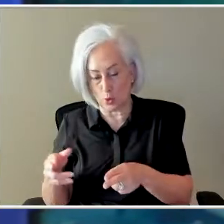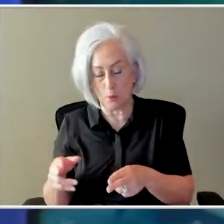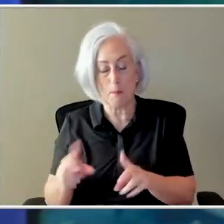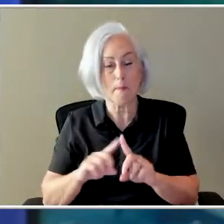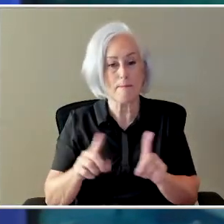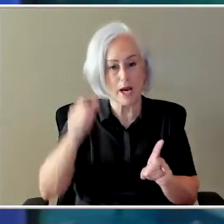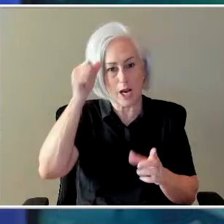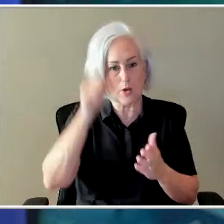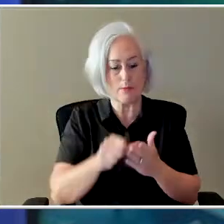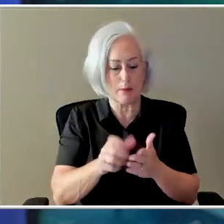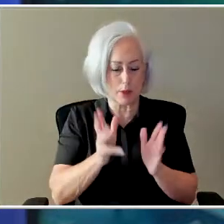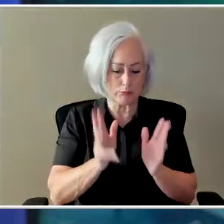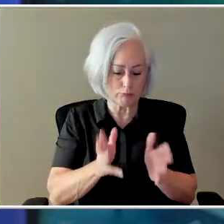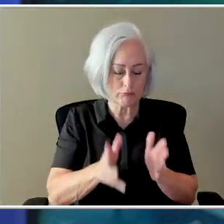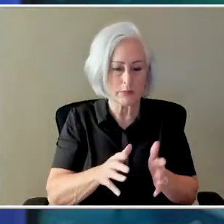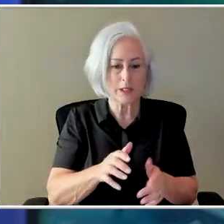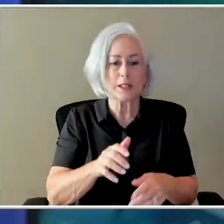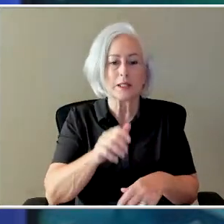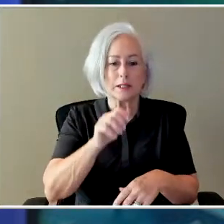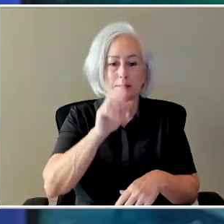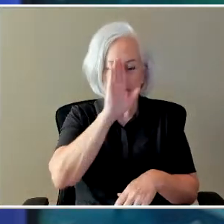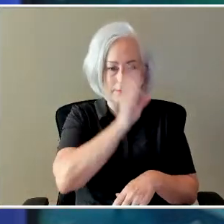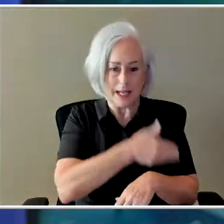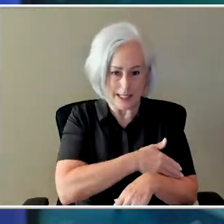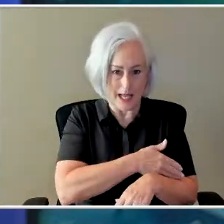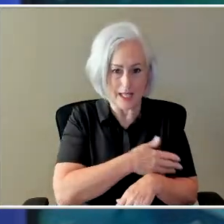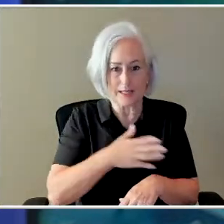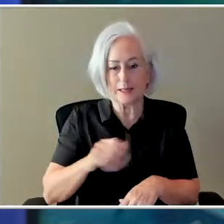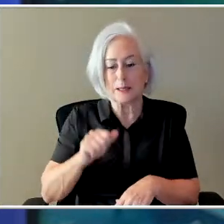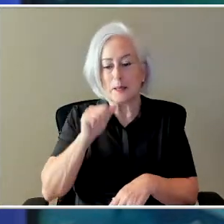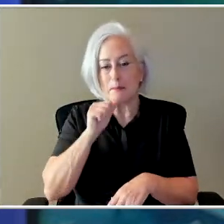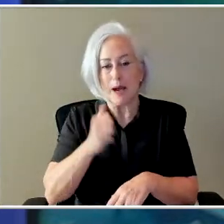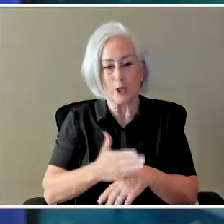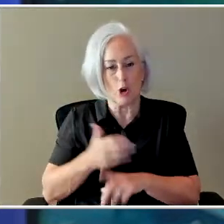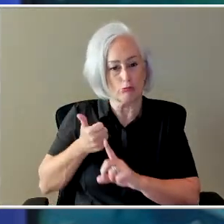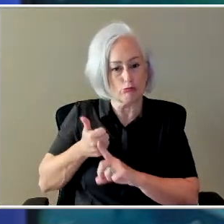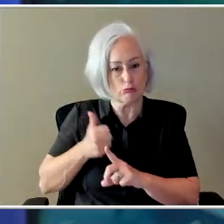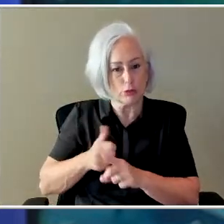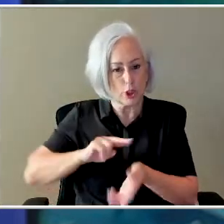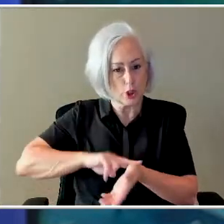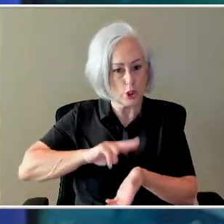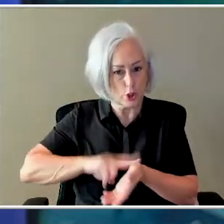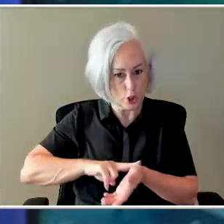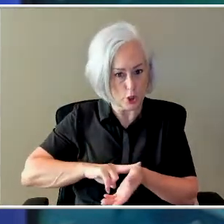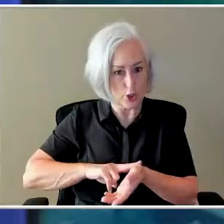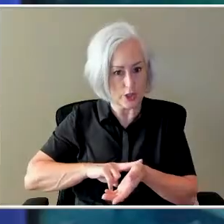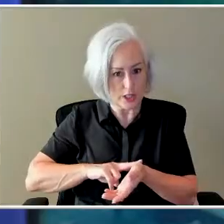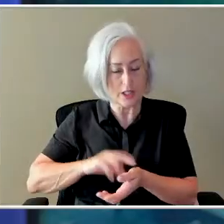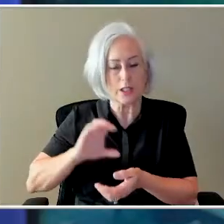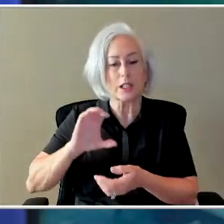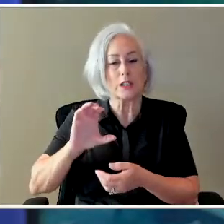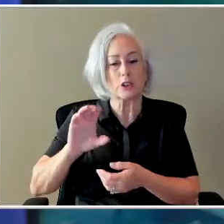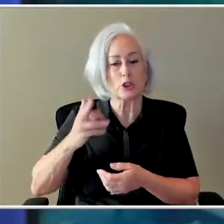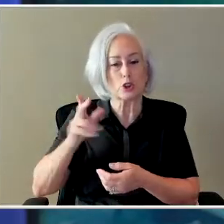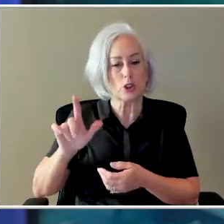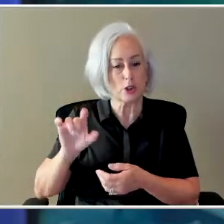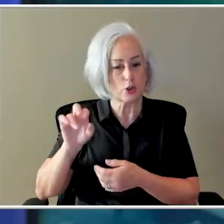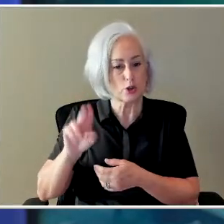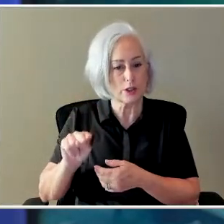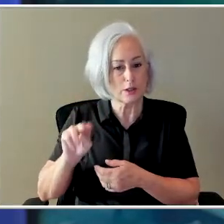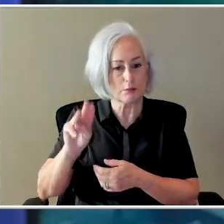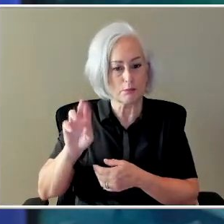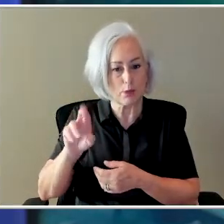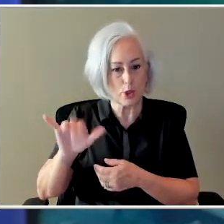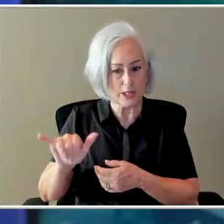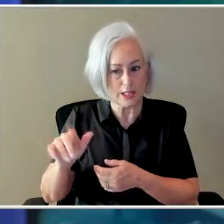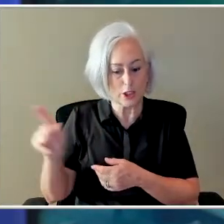son. My daughter's a nurse at Children's Mercy. She was halfway back from Topeka, so I said, I need to call her and